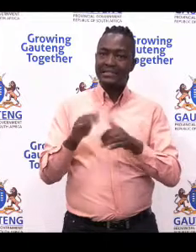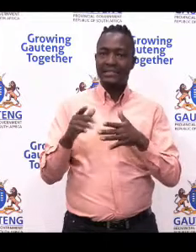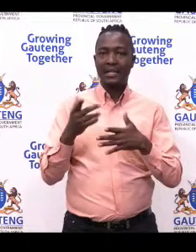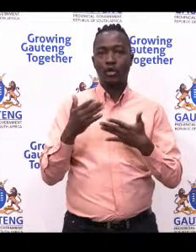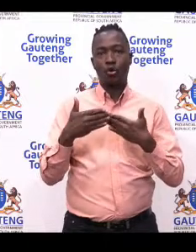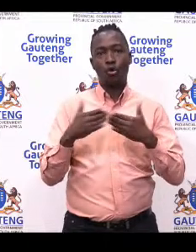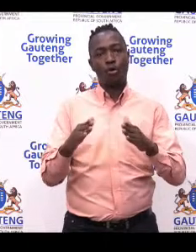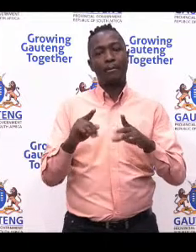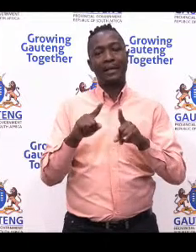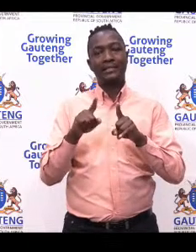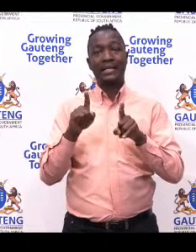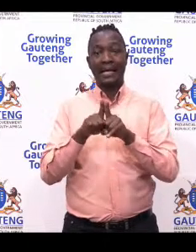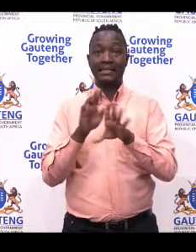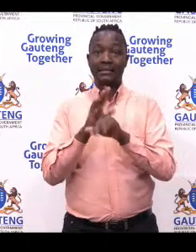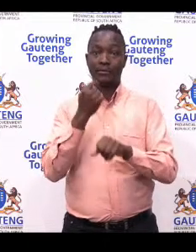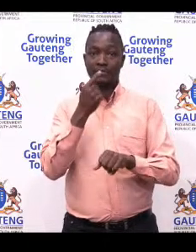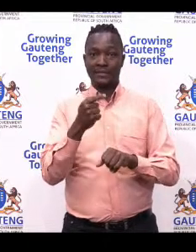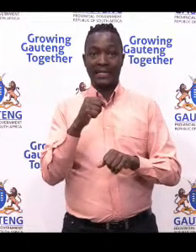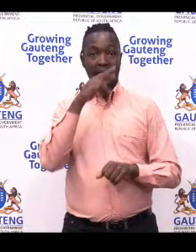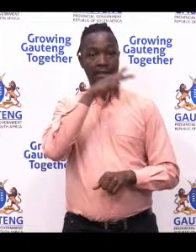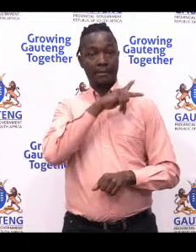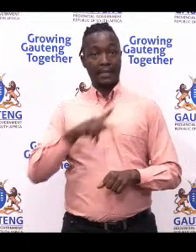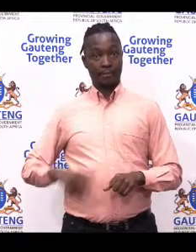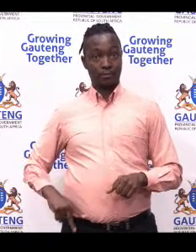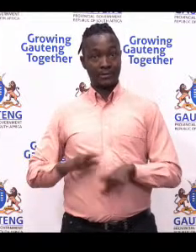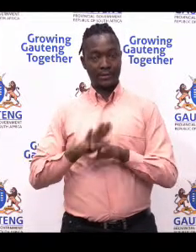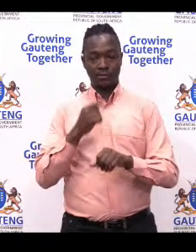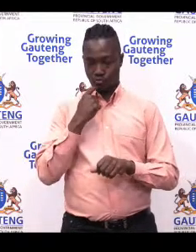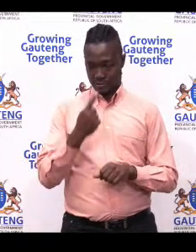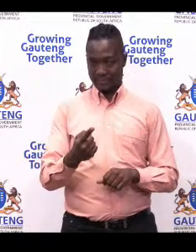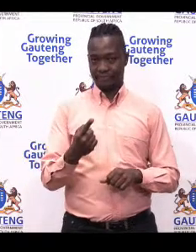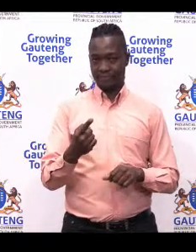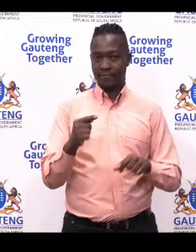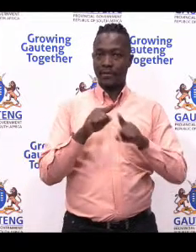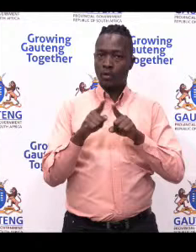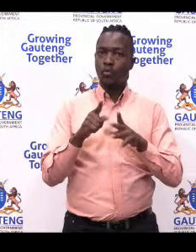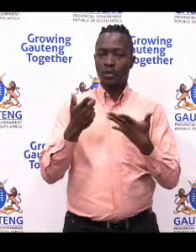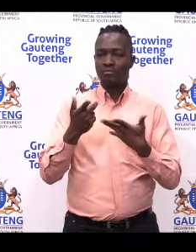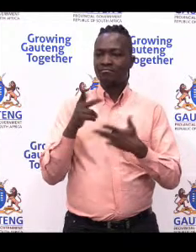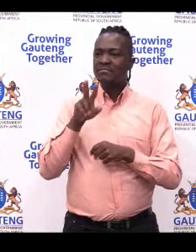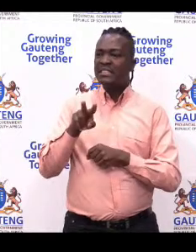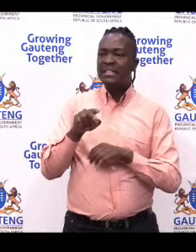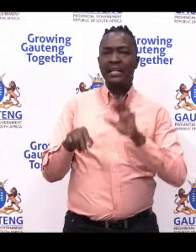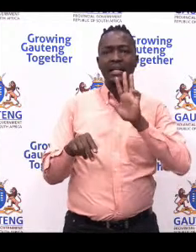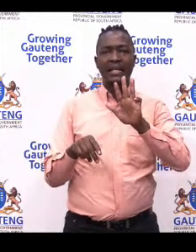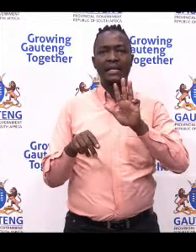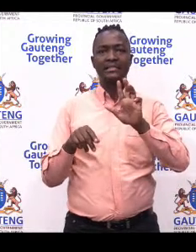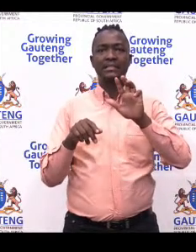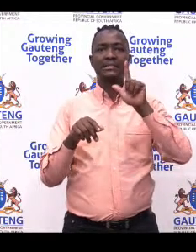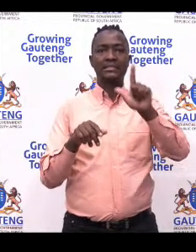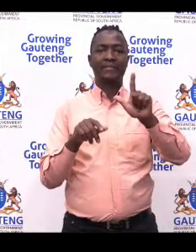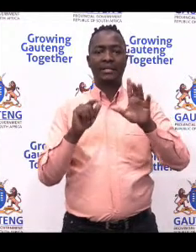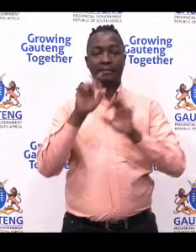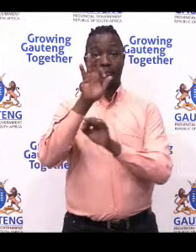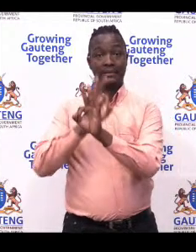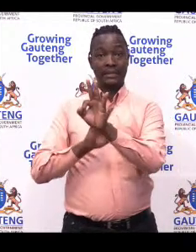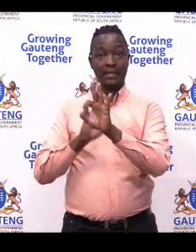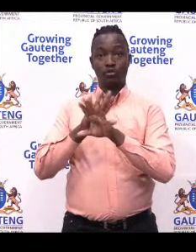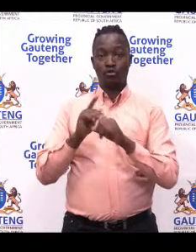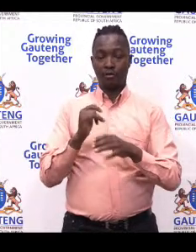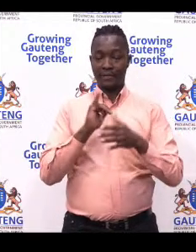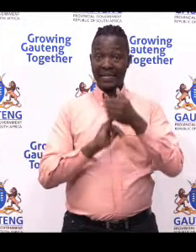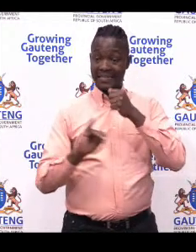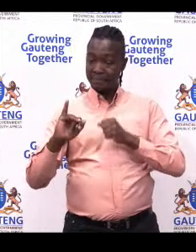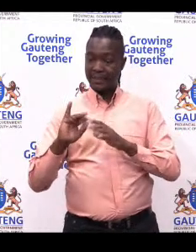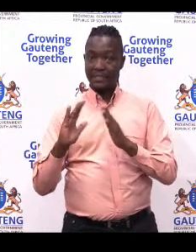as pronounced by the president. We have had to look, and we were able to record that 97% of independent